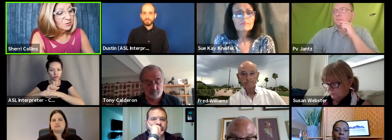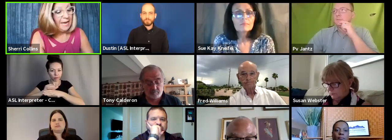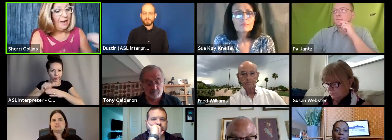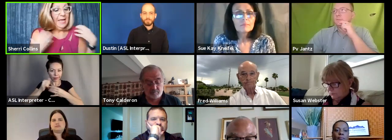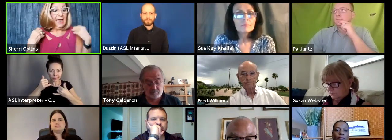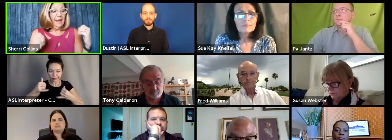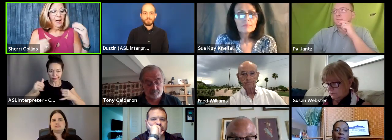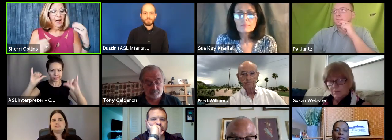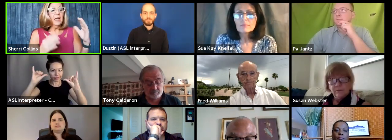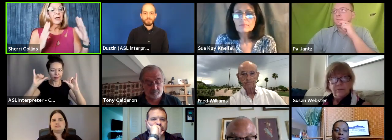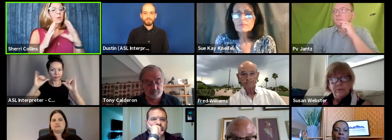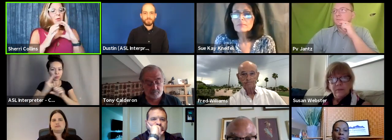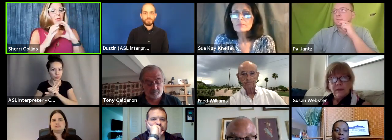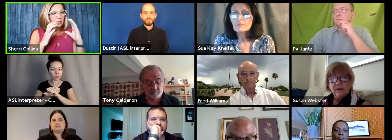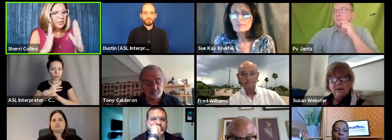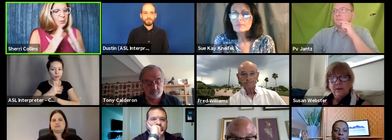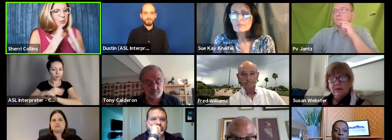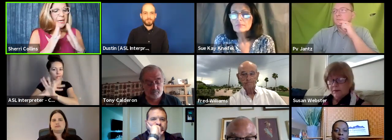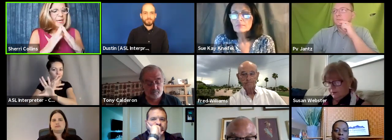written down somewhere. Yeah,